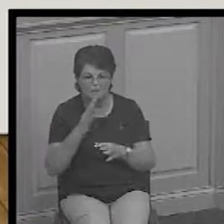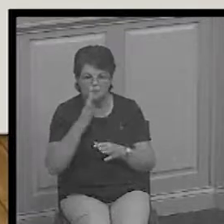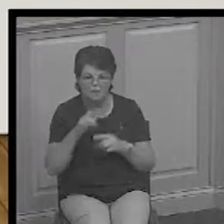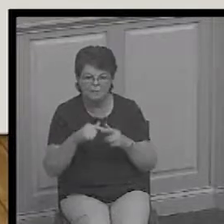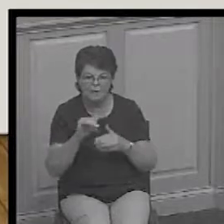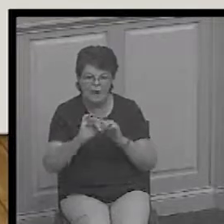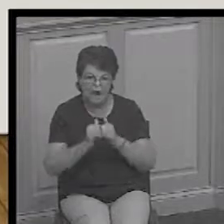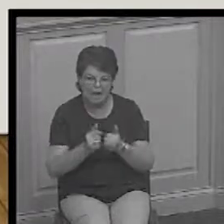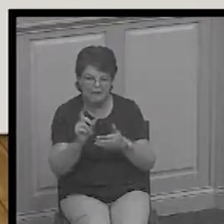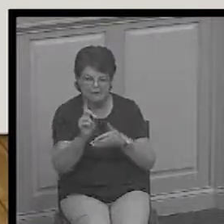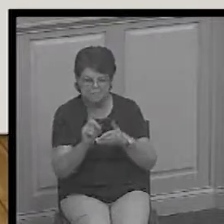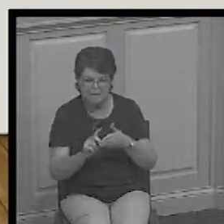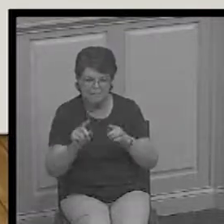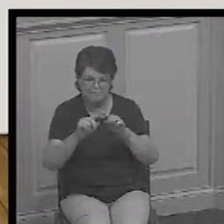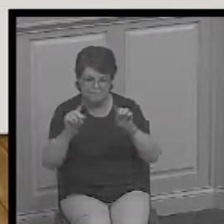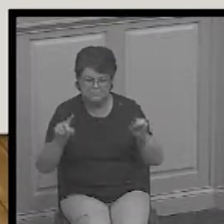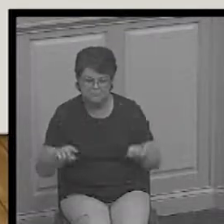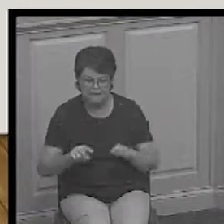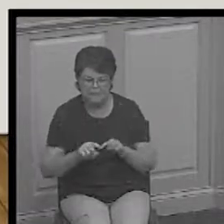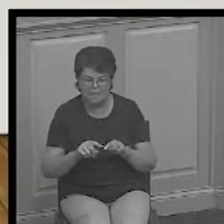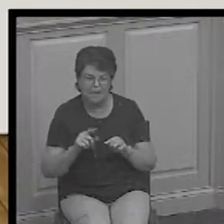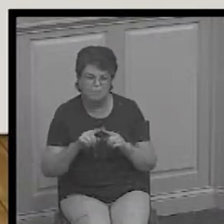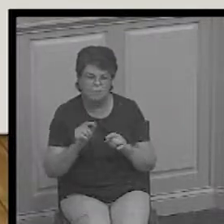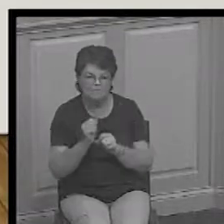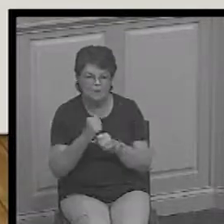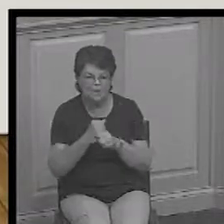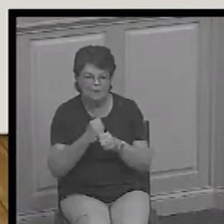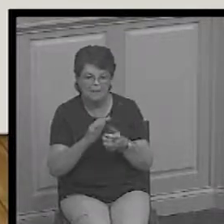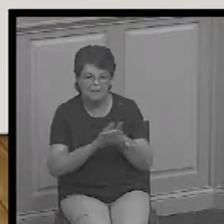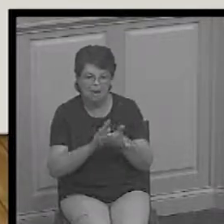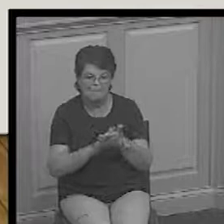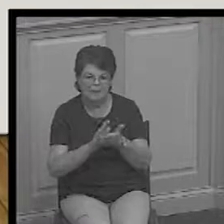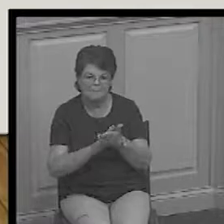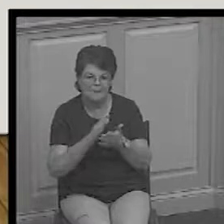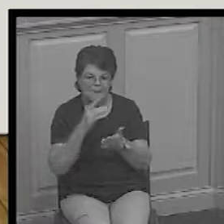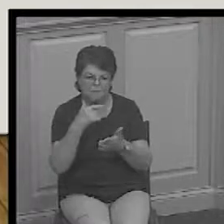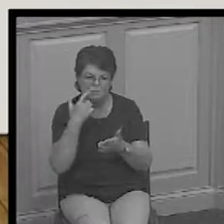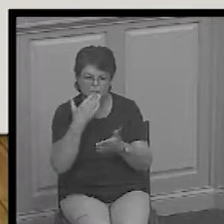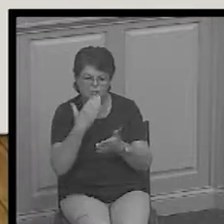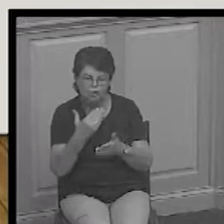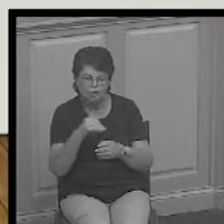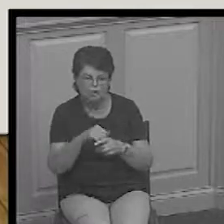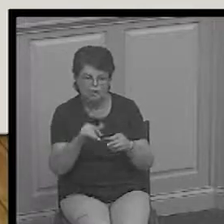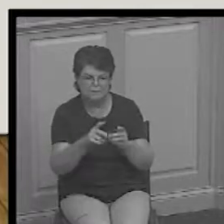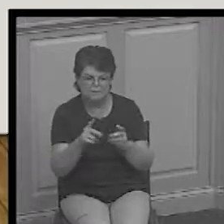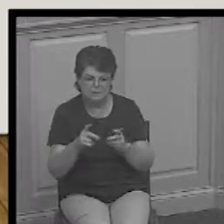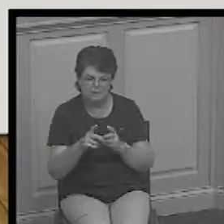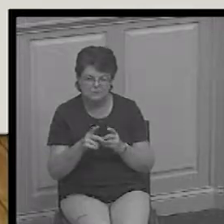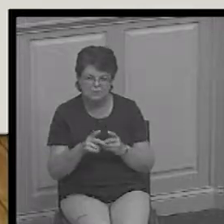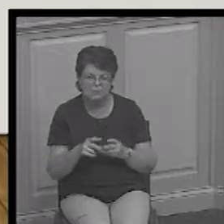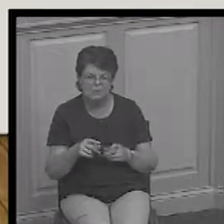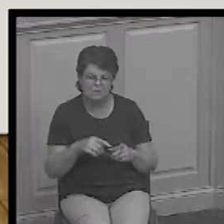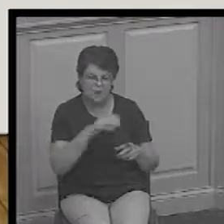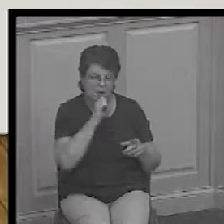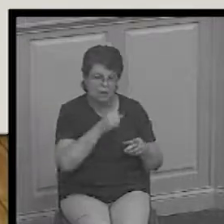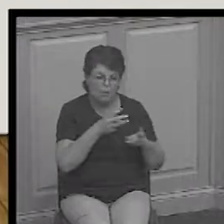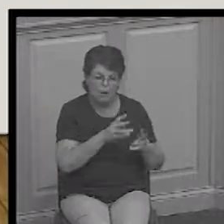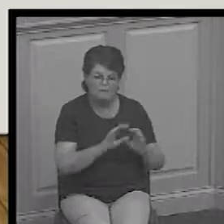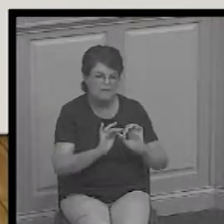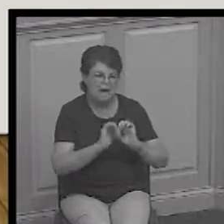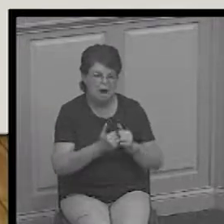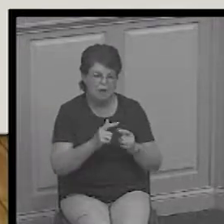to design a sign to make it complement the district over this is what you have to do to put a sign up, which is the old way.